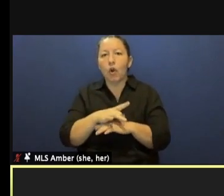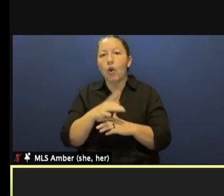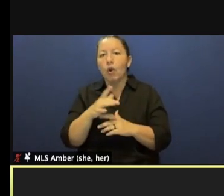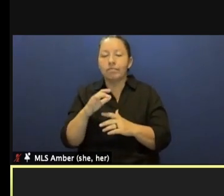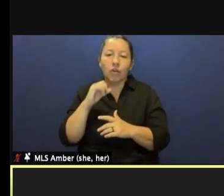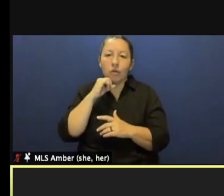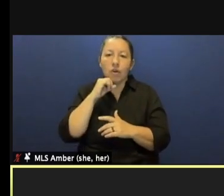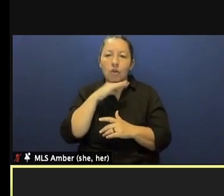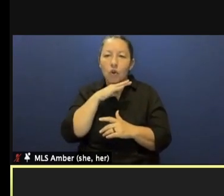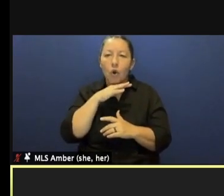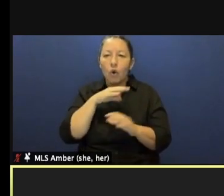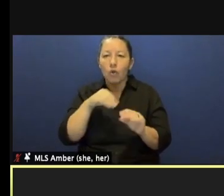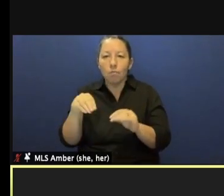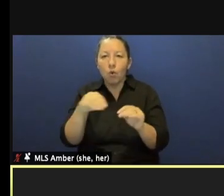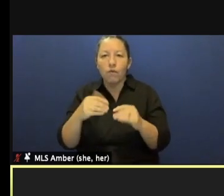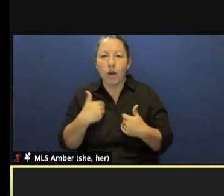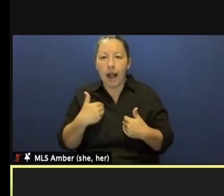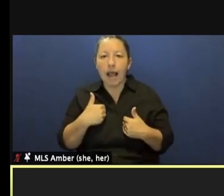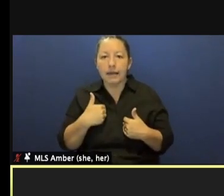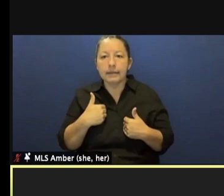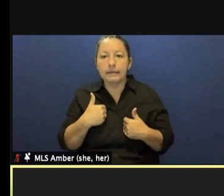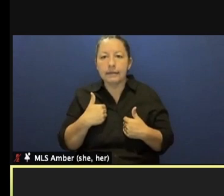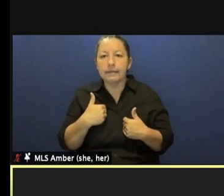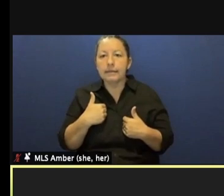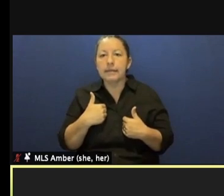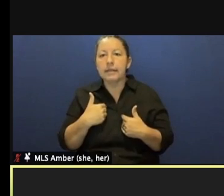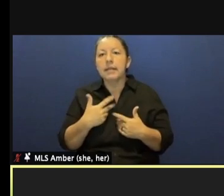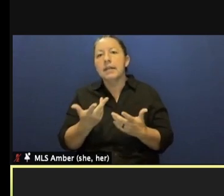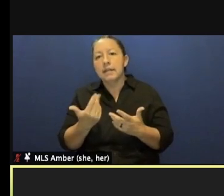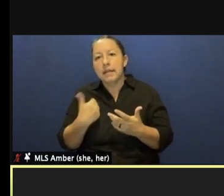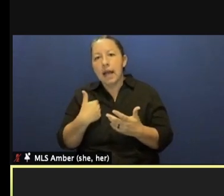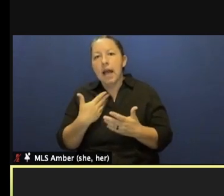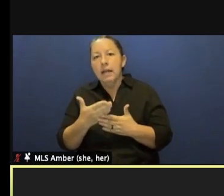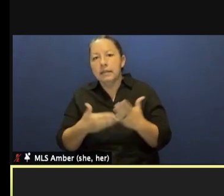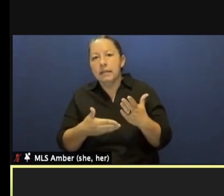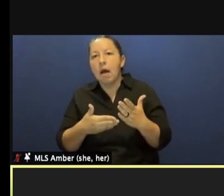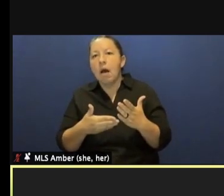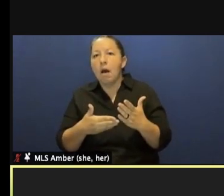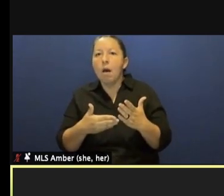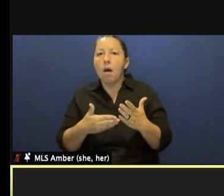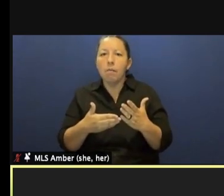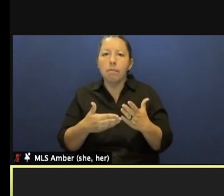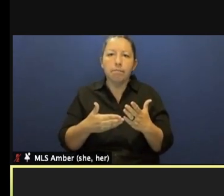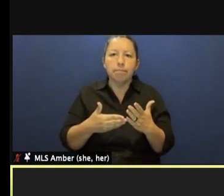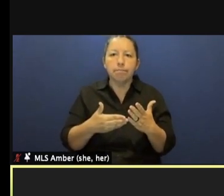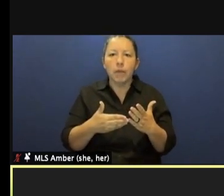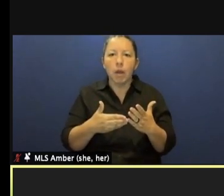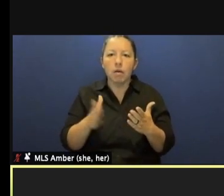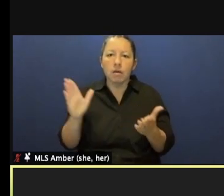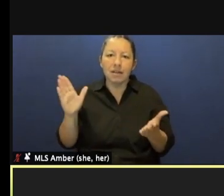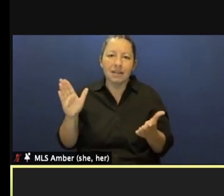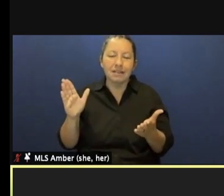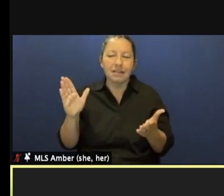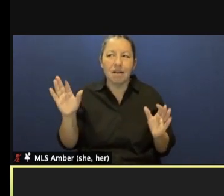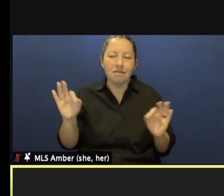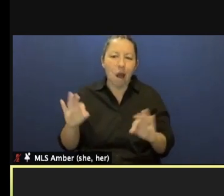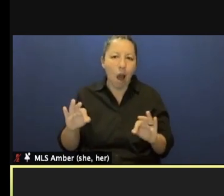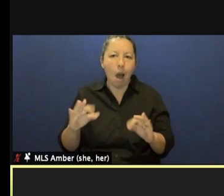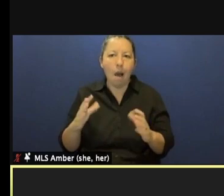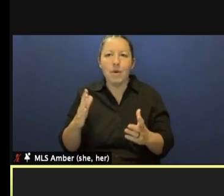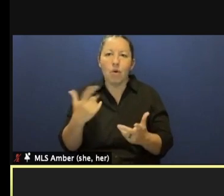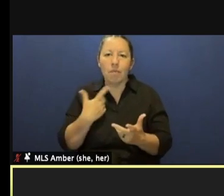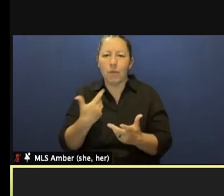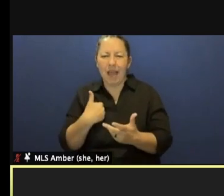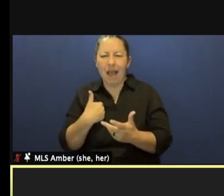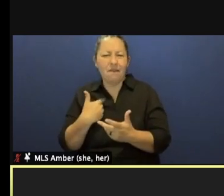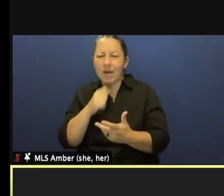which leads to both nominal and some off-nominal gates of movement. We haven't been down in these polar